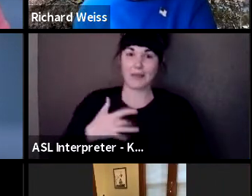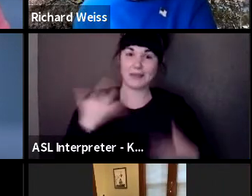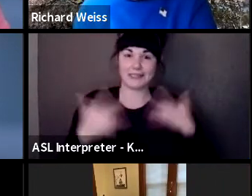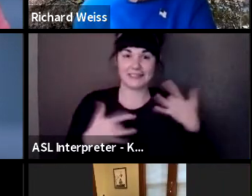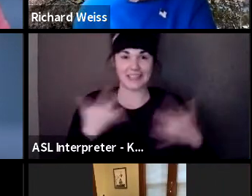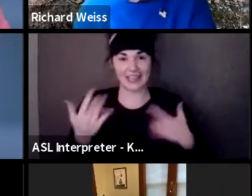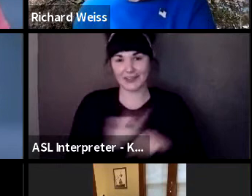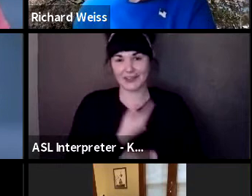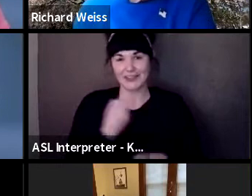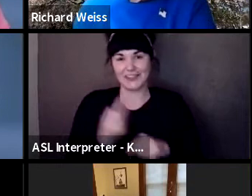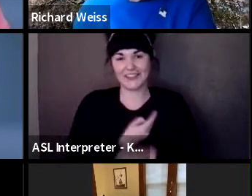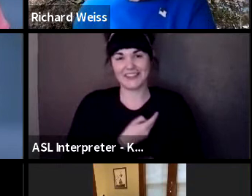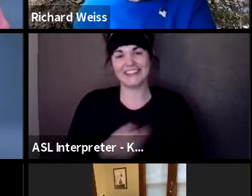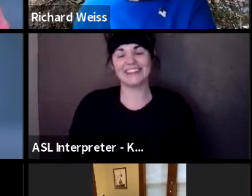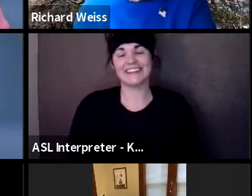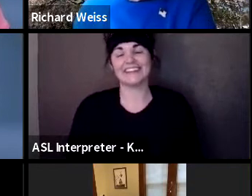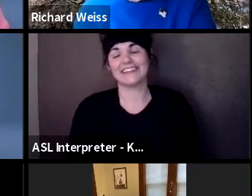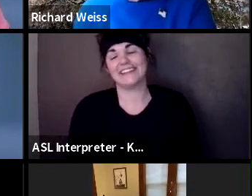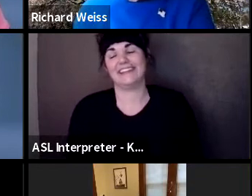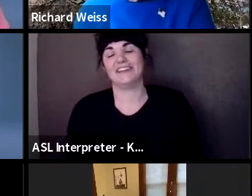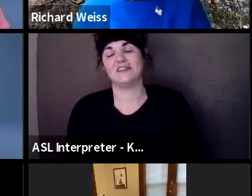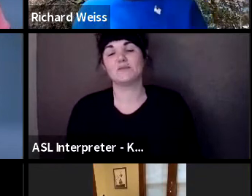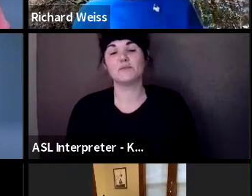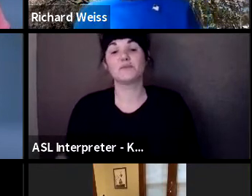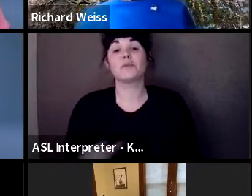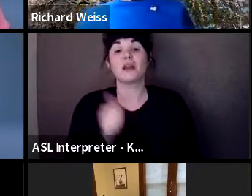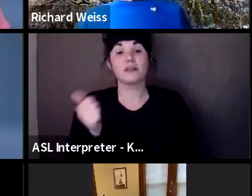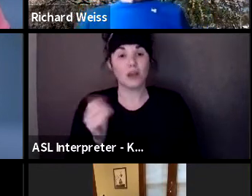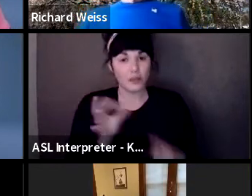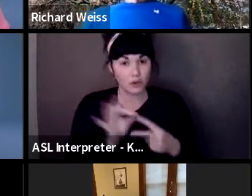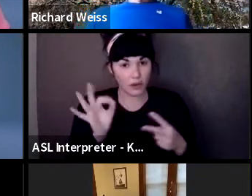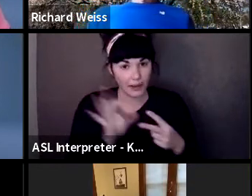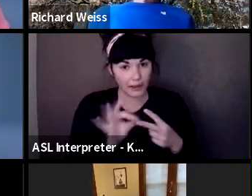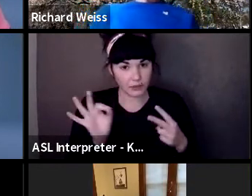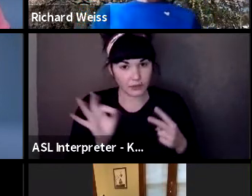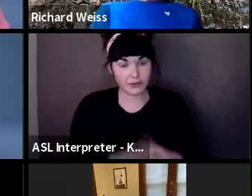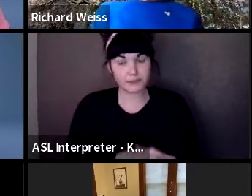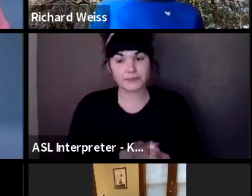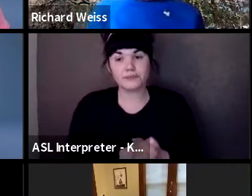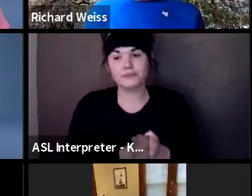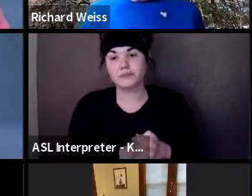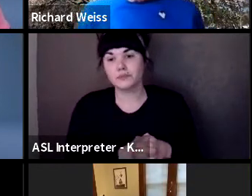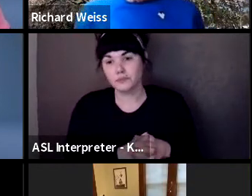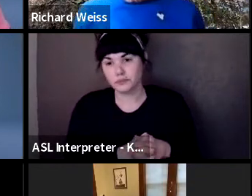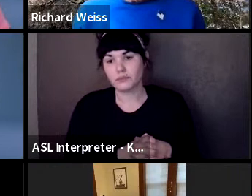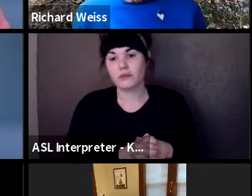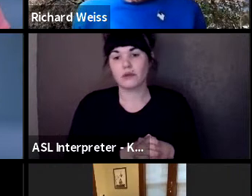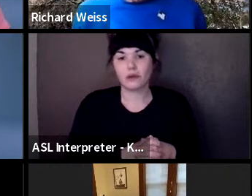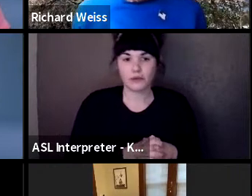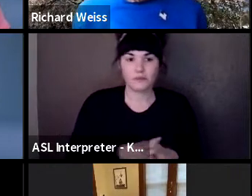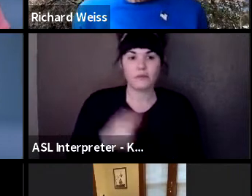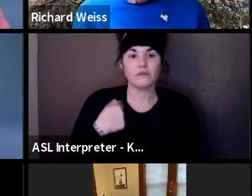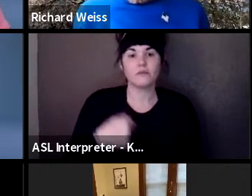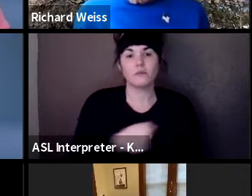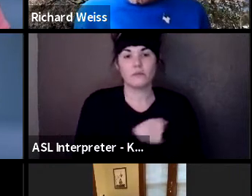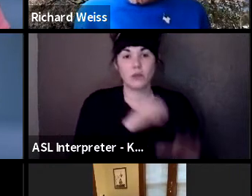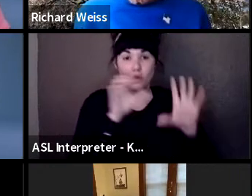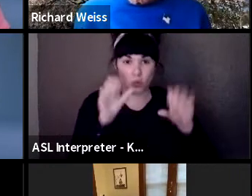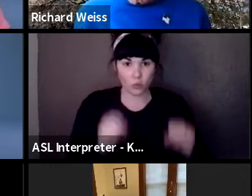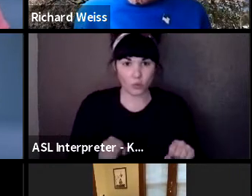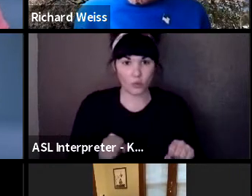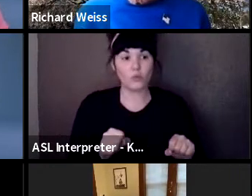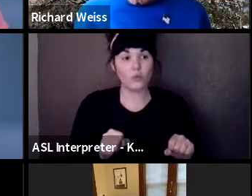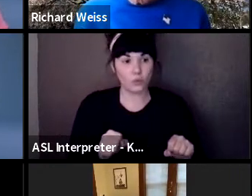another option that the commission could have is we could get the hourly rate